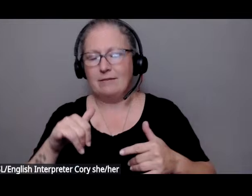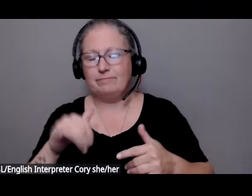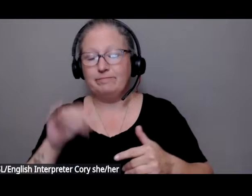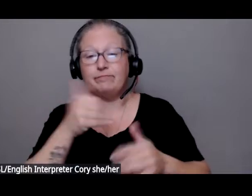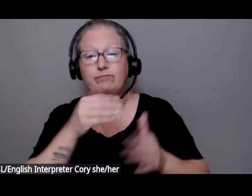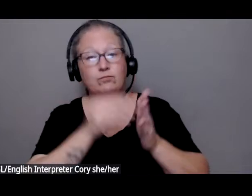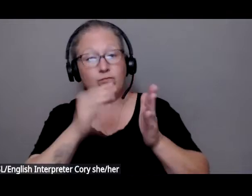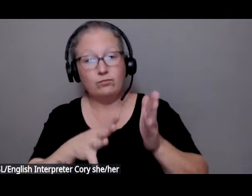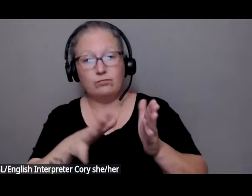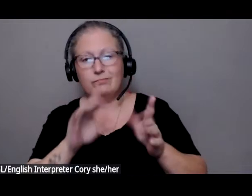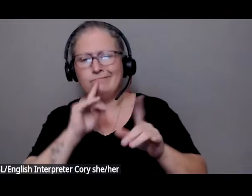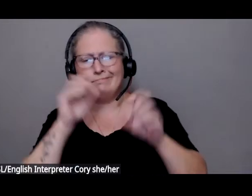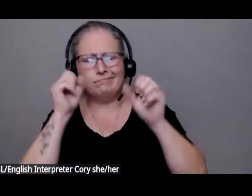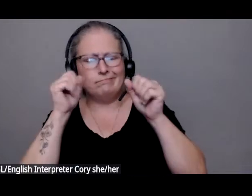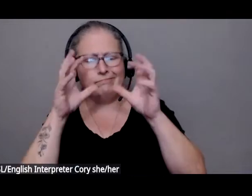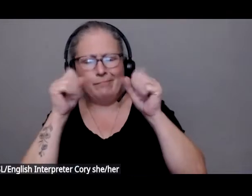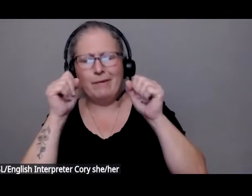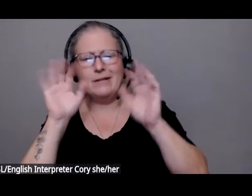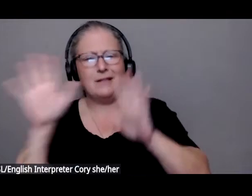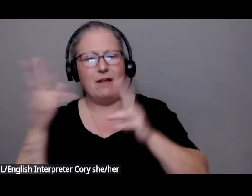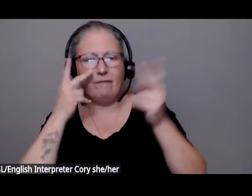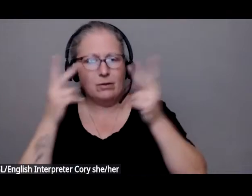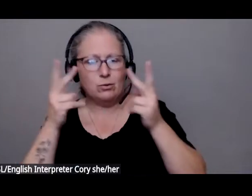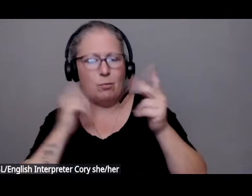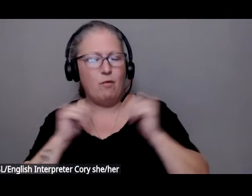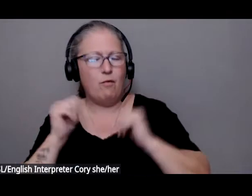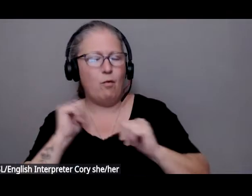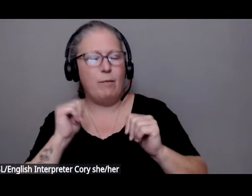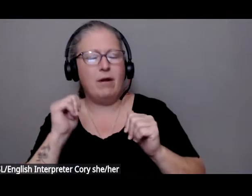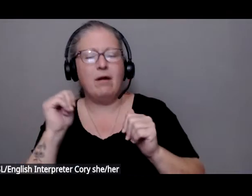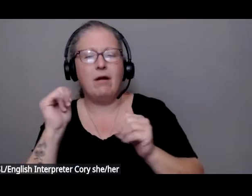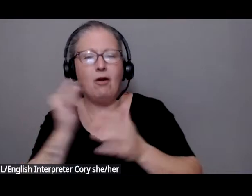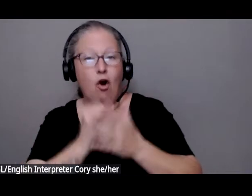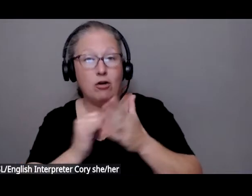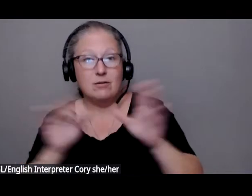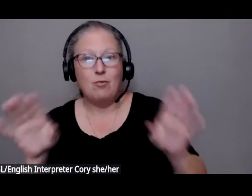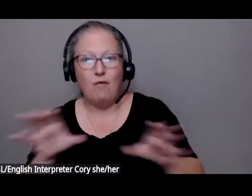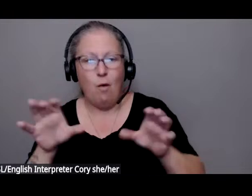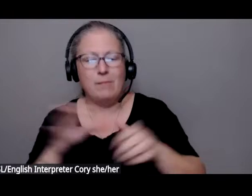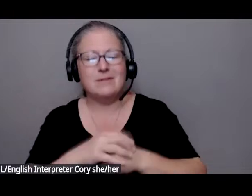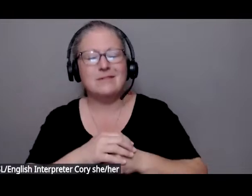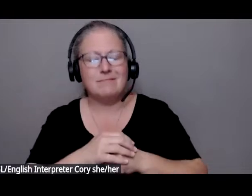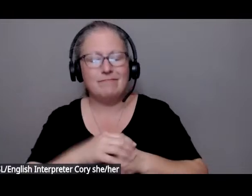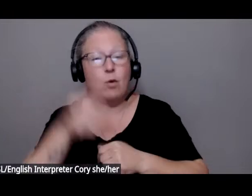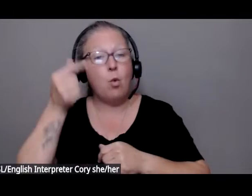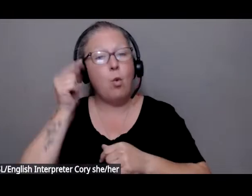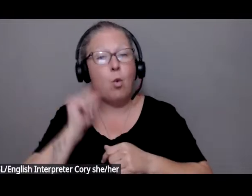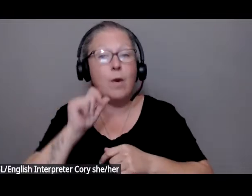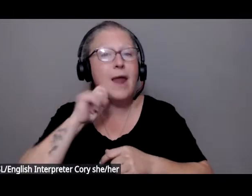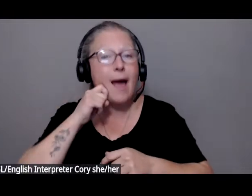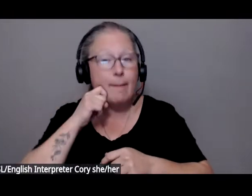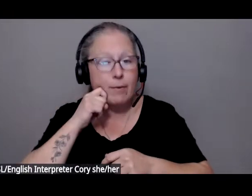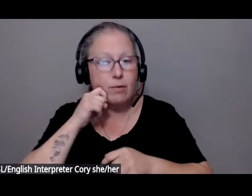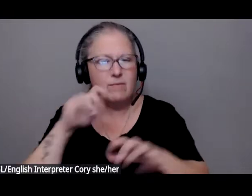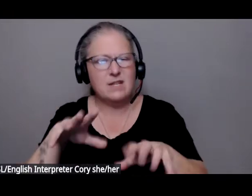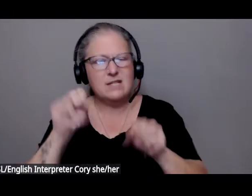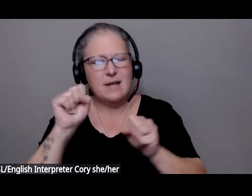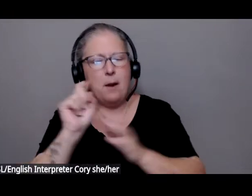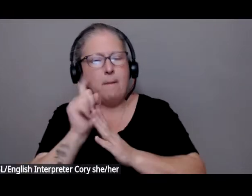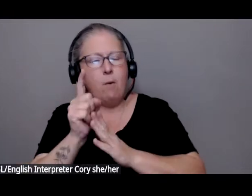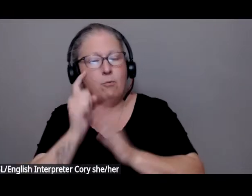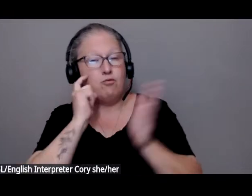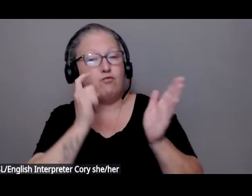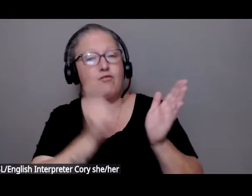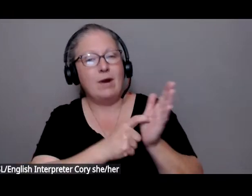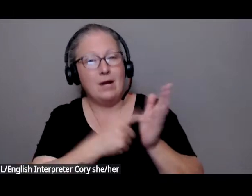are incredible in their visual and performing arts performances. Golden Apples, I want to take a moment to recognize